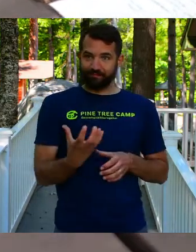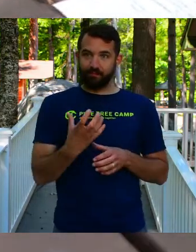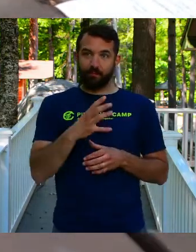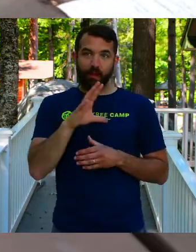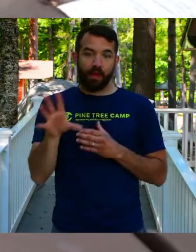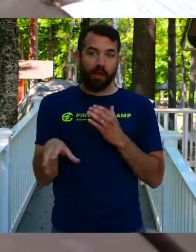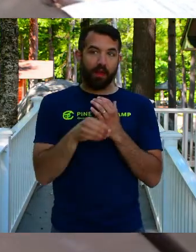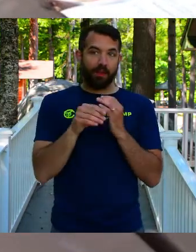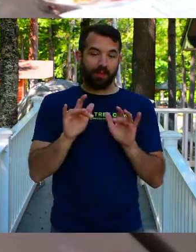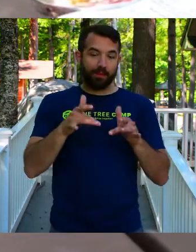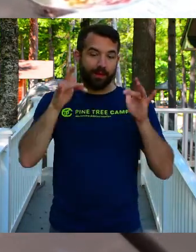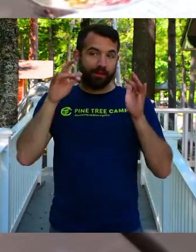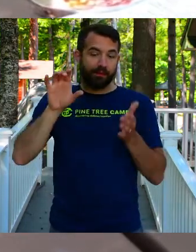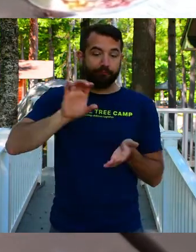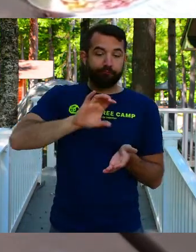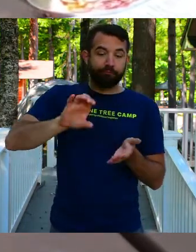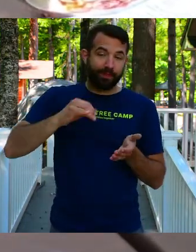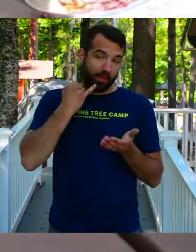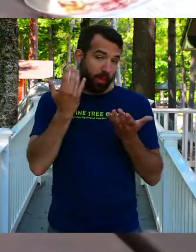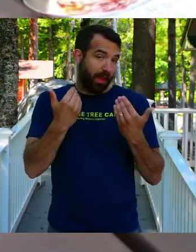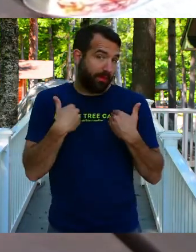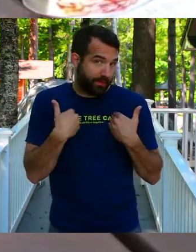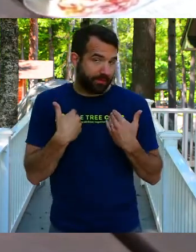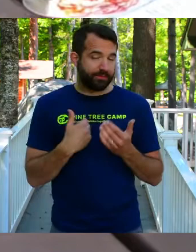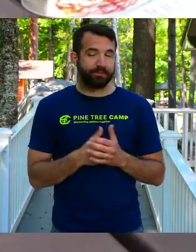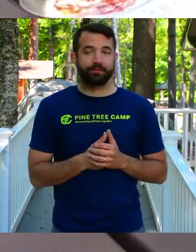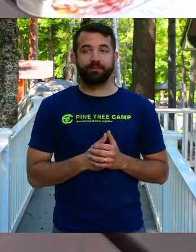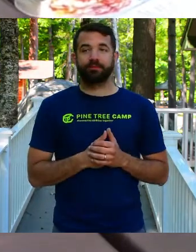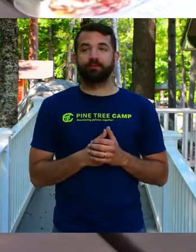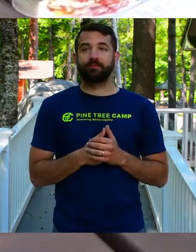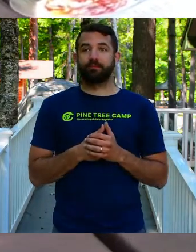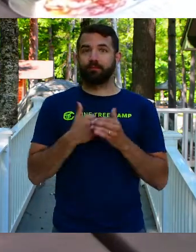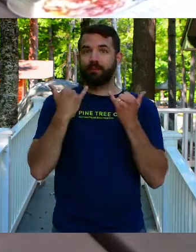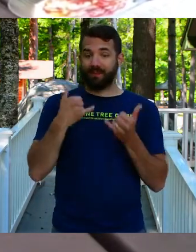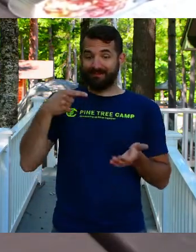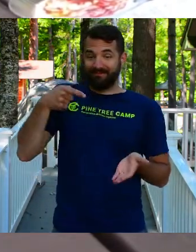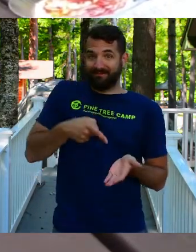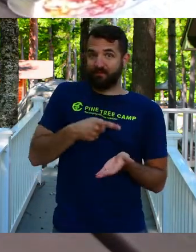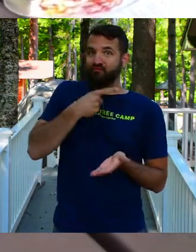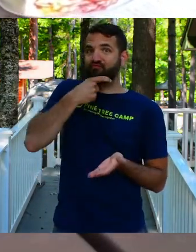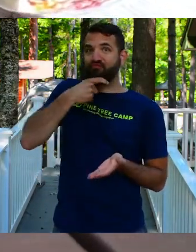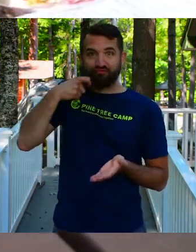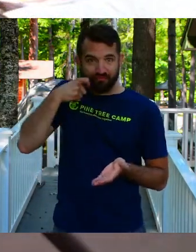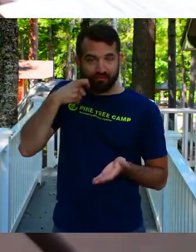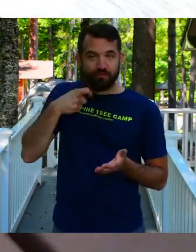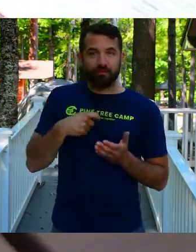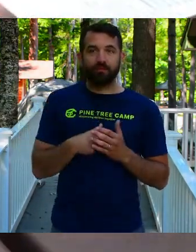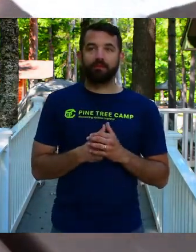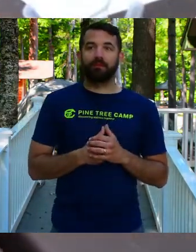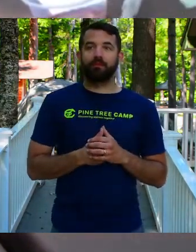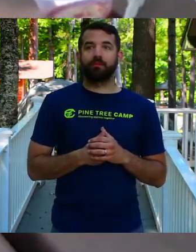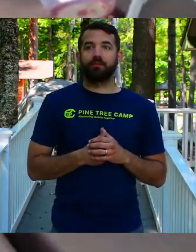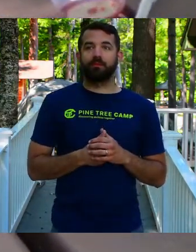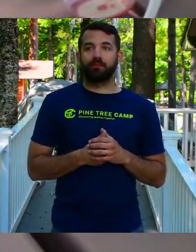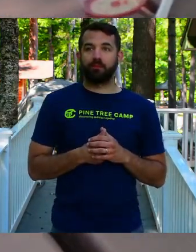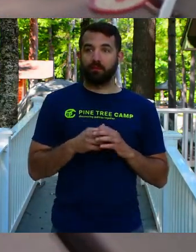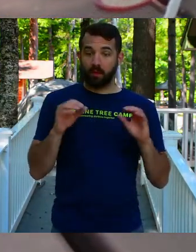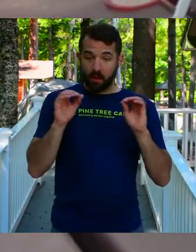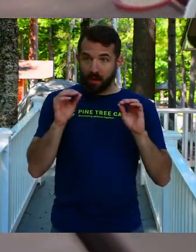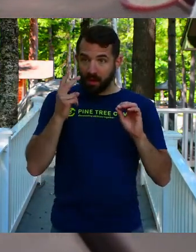have. And so now that it's dry, you can tell because it peels off pretty easy with no white spots on the